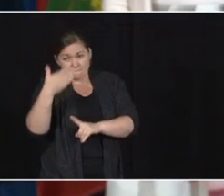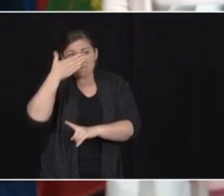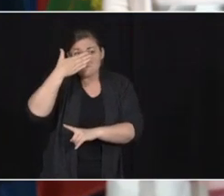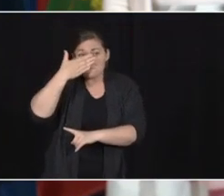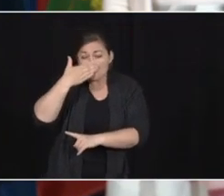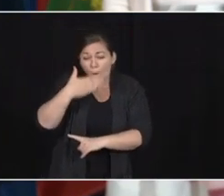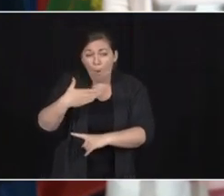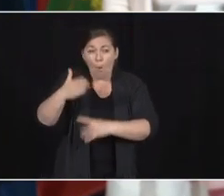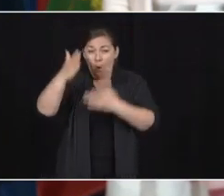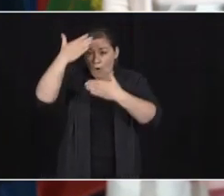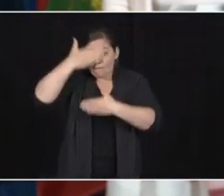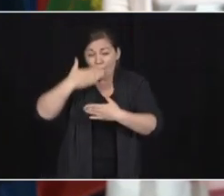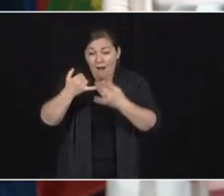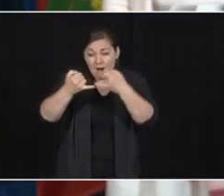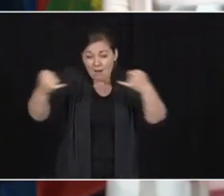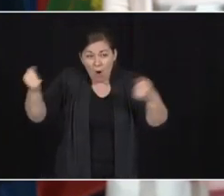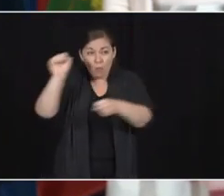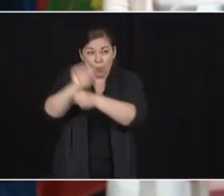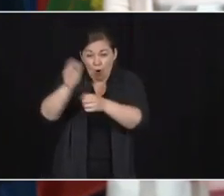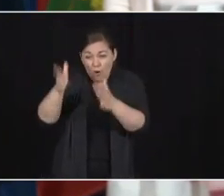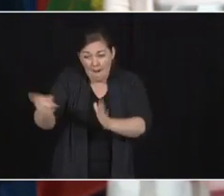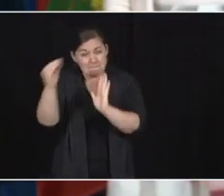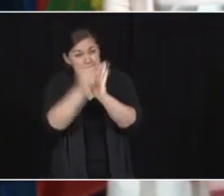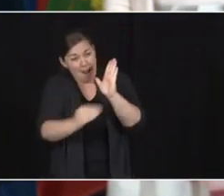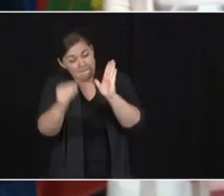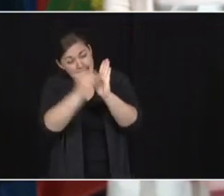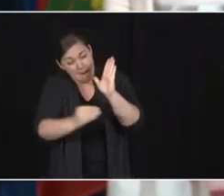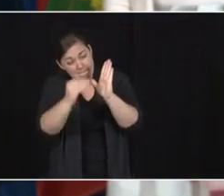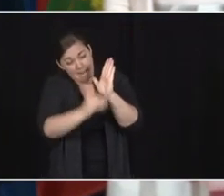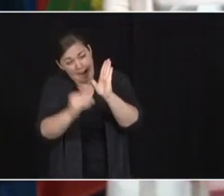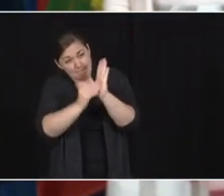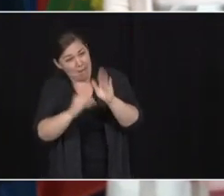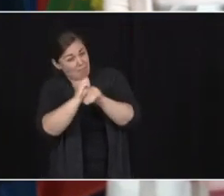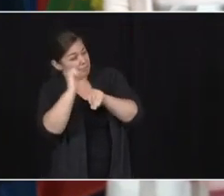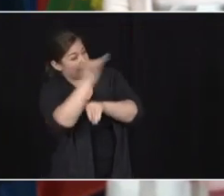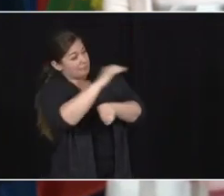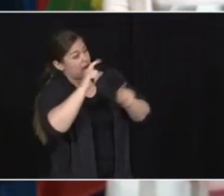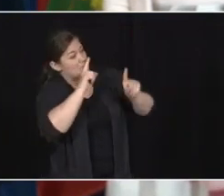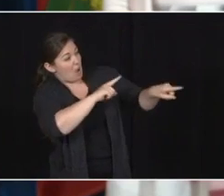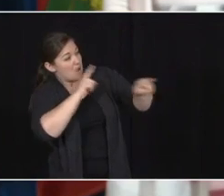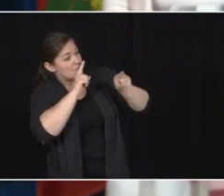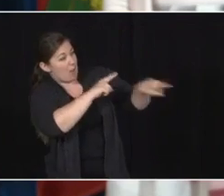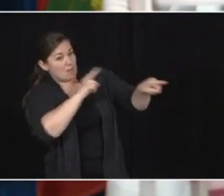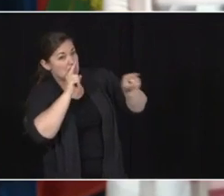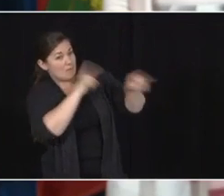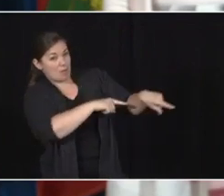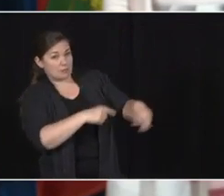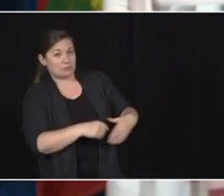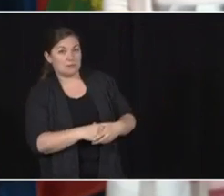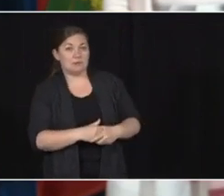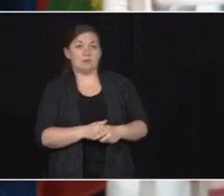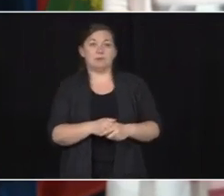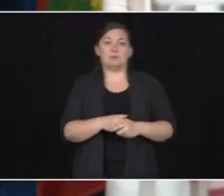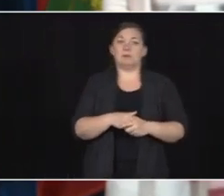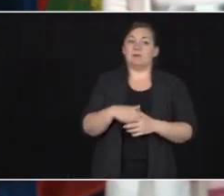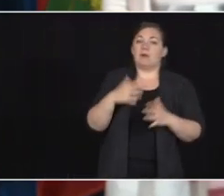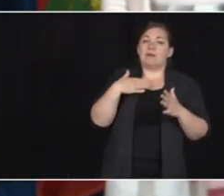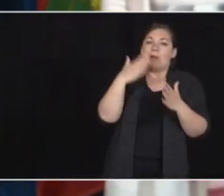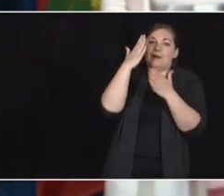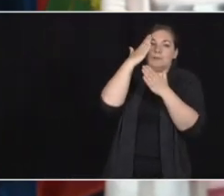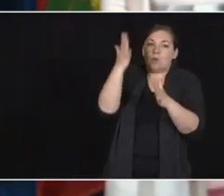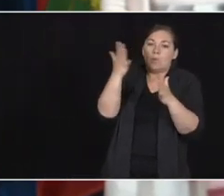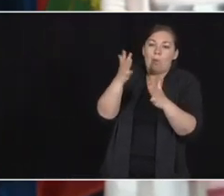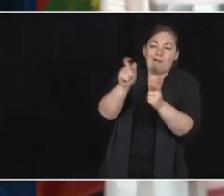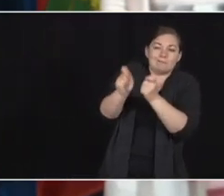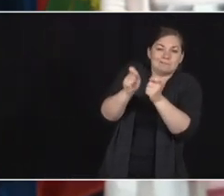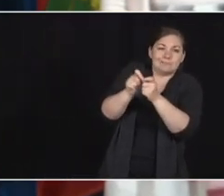has clearly documented cases that she wants to report? I would need to know the details of that specific case, but I can tell you that in terms